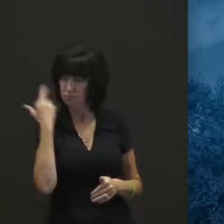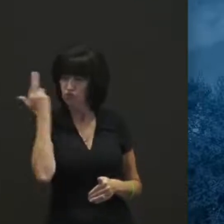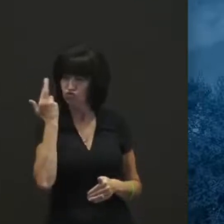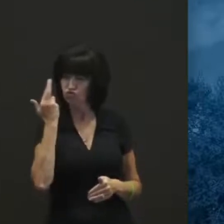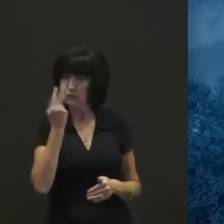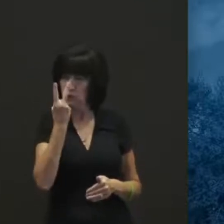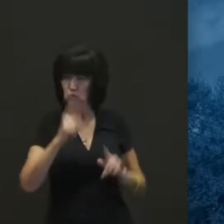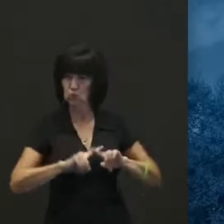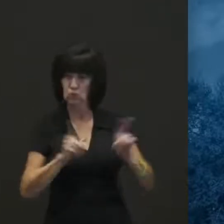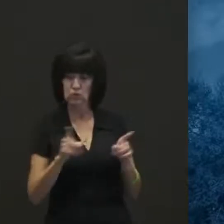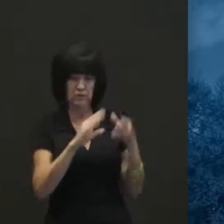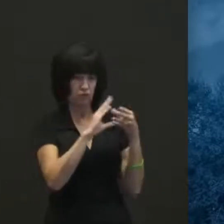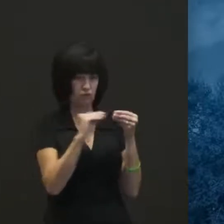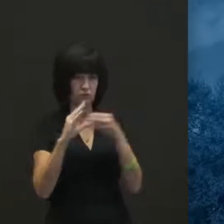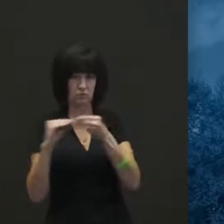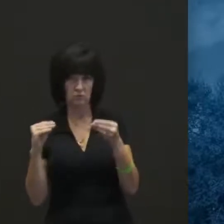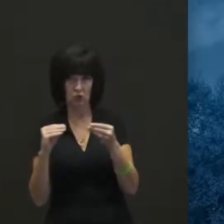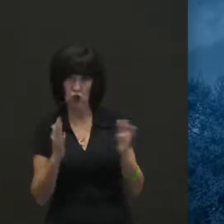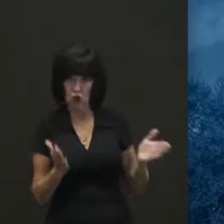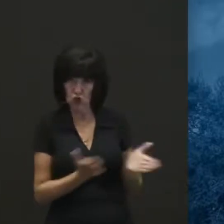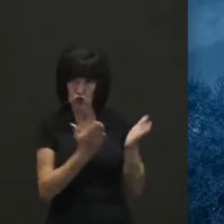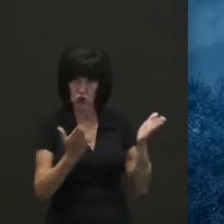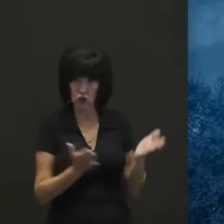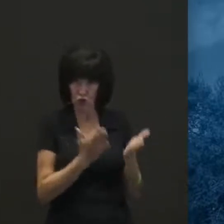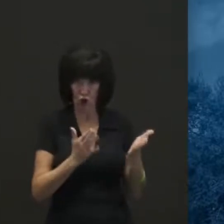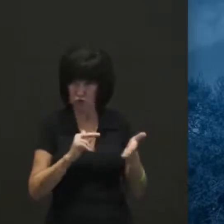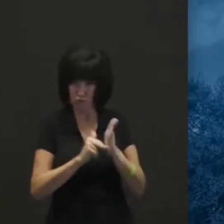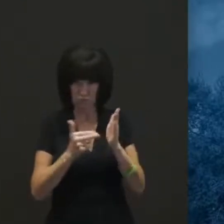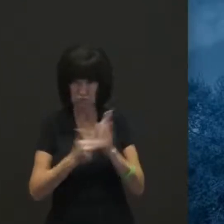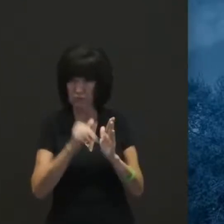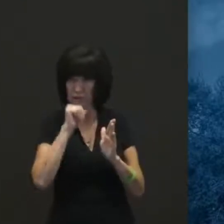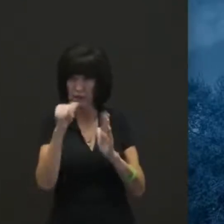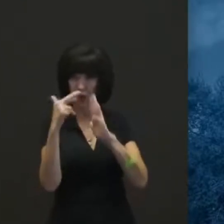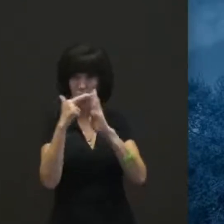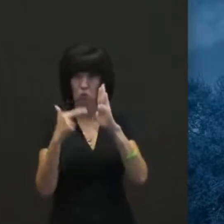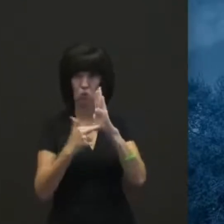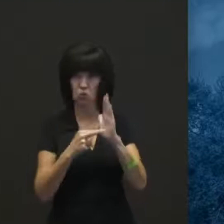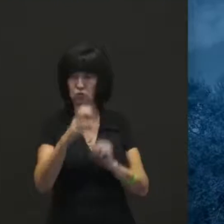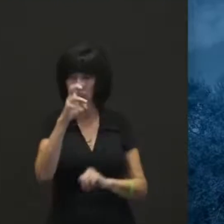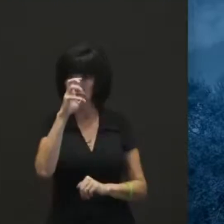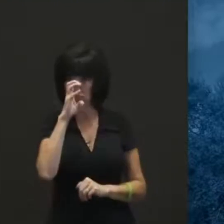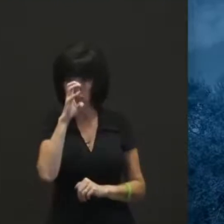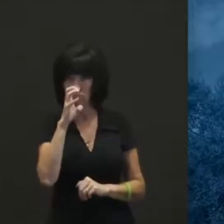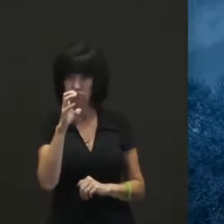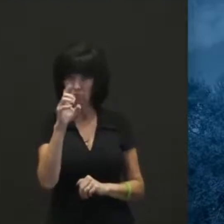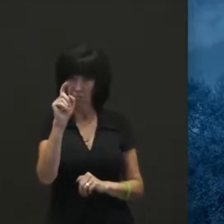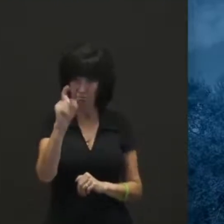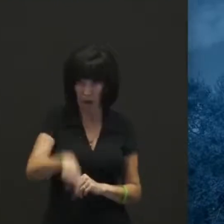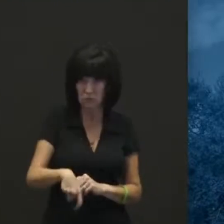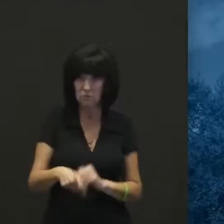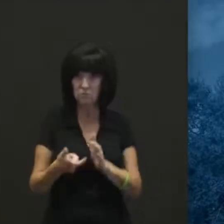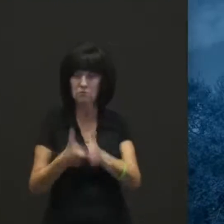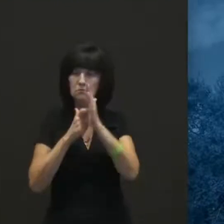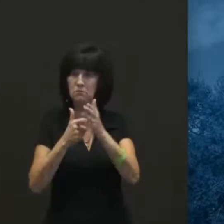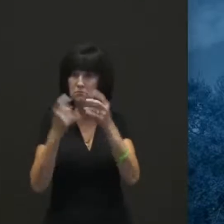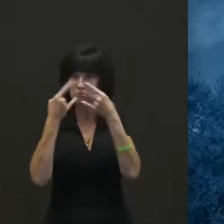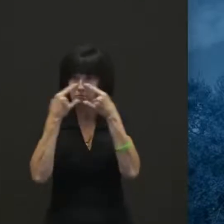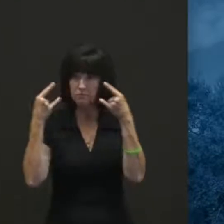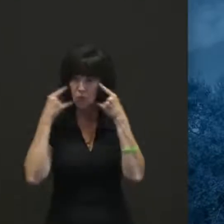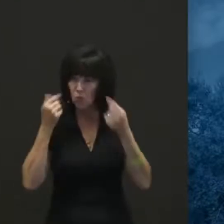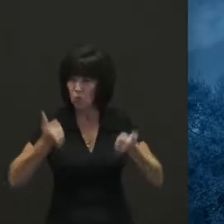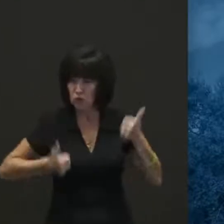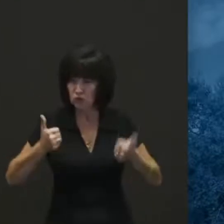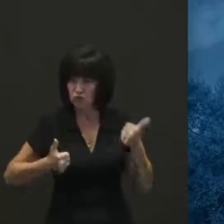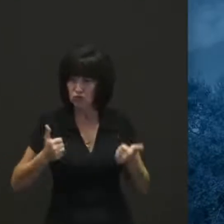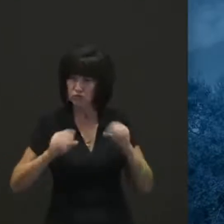this, I guess, why this is allowed, and are there other exceptions like this? Well, one of the things